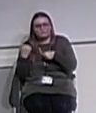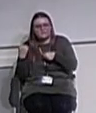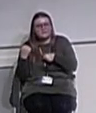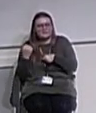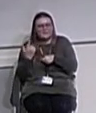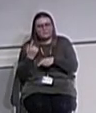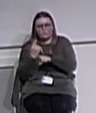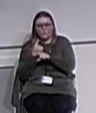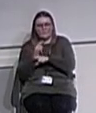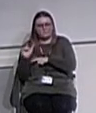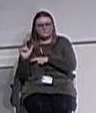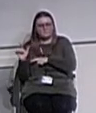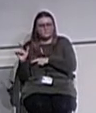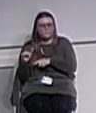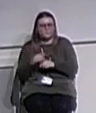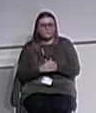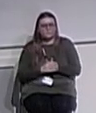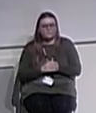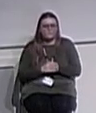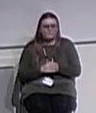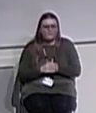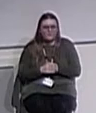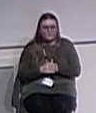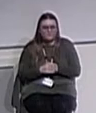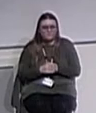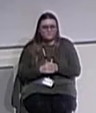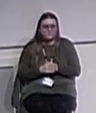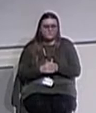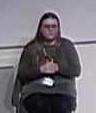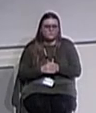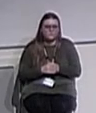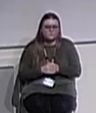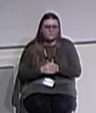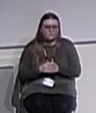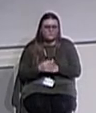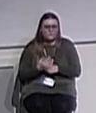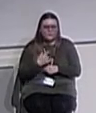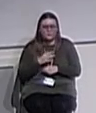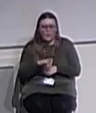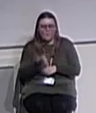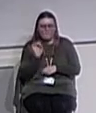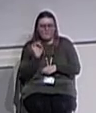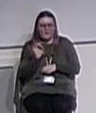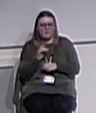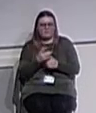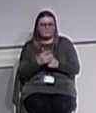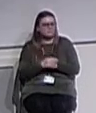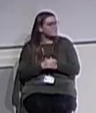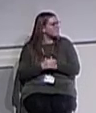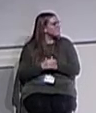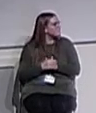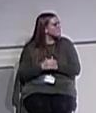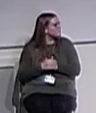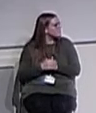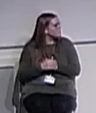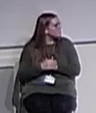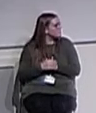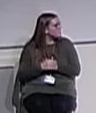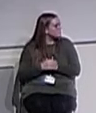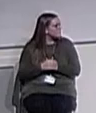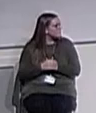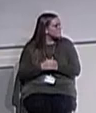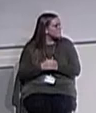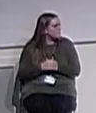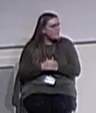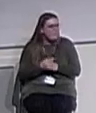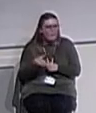moment, you may have the options taken up for you when we tell you which those options should be. But that's the reason why you should look at our